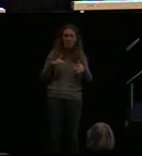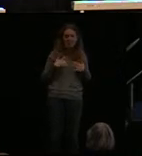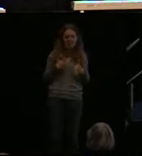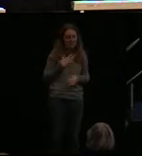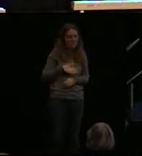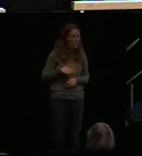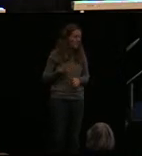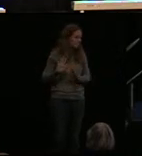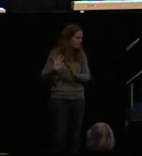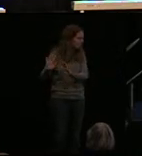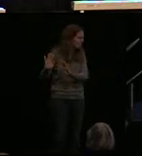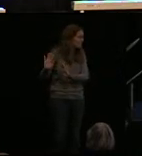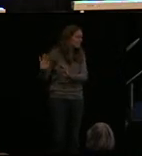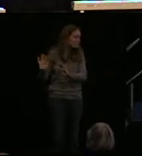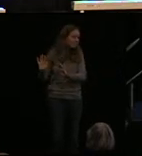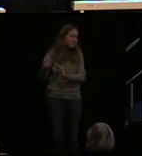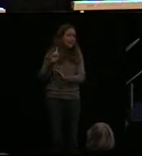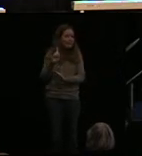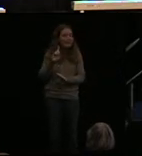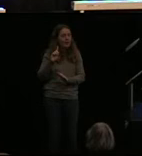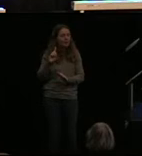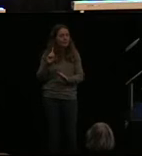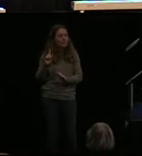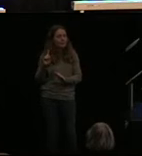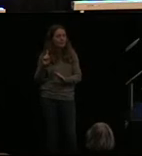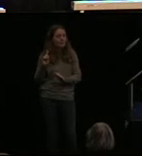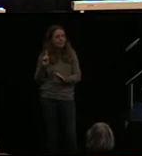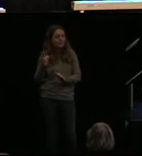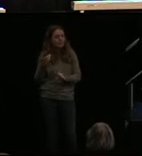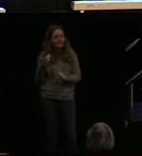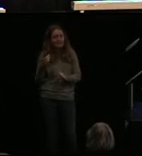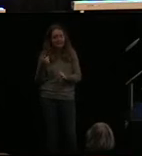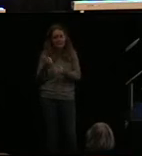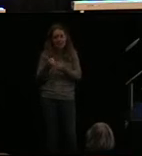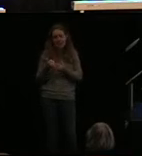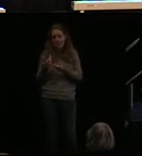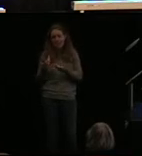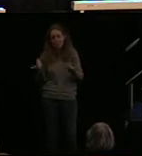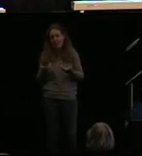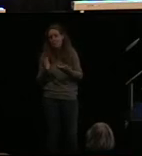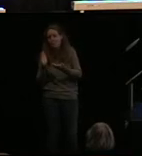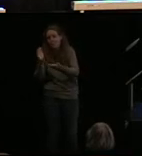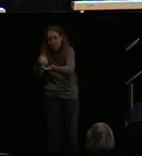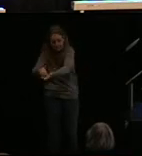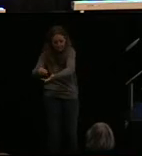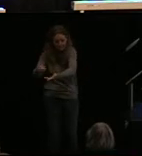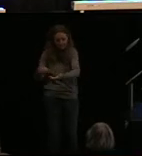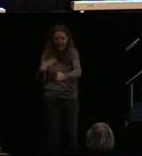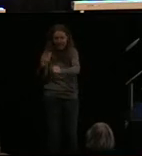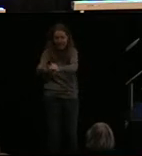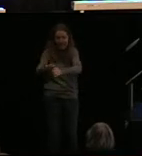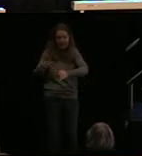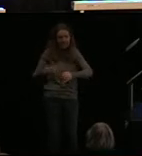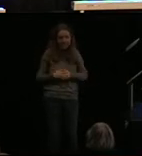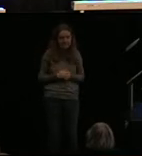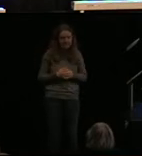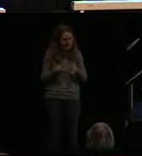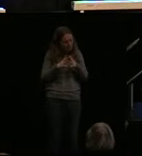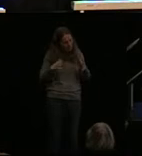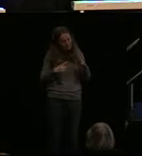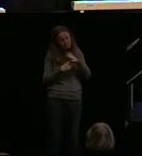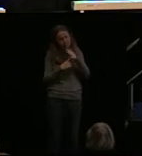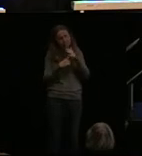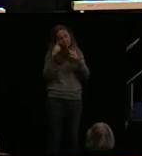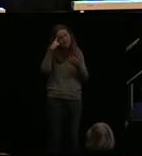you, but it will determine where you end up. Big decisions,